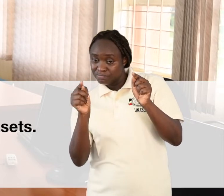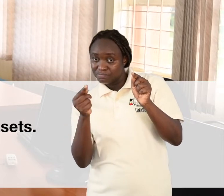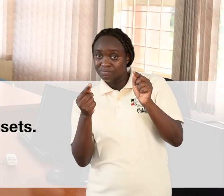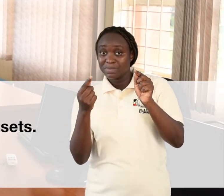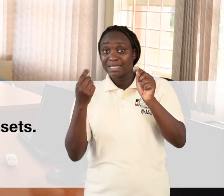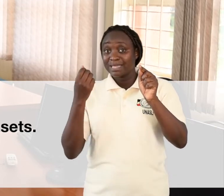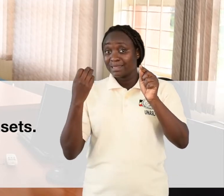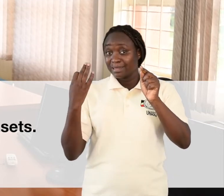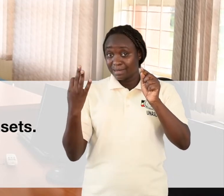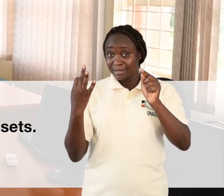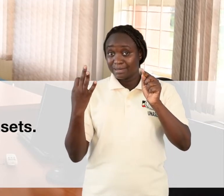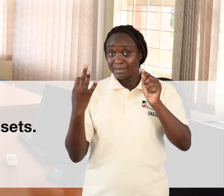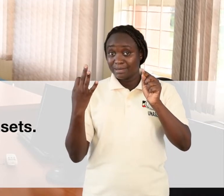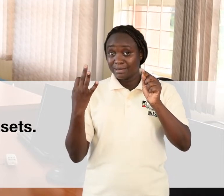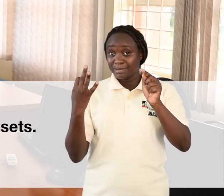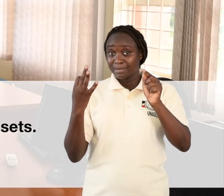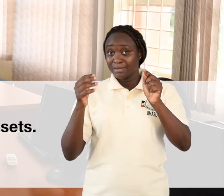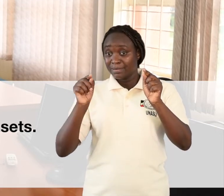3,